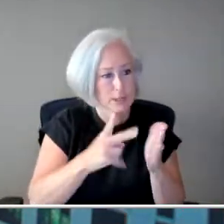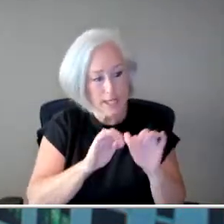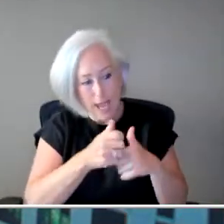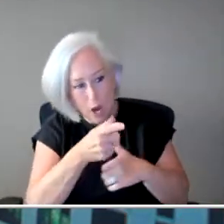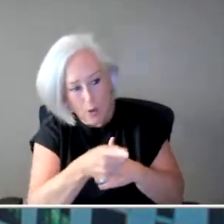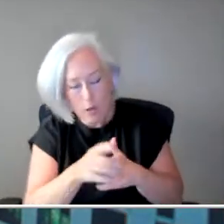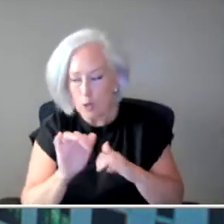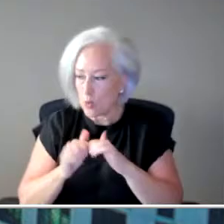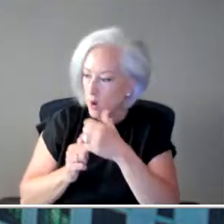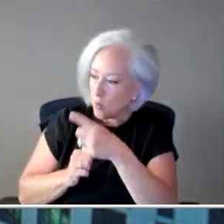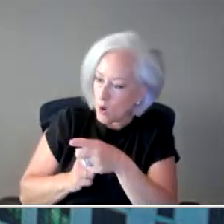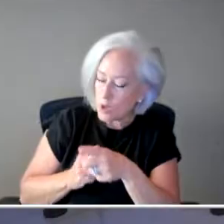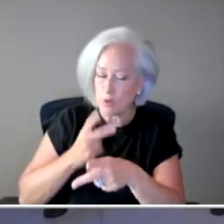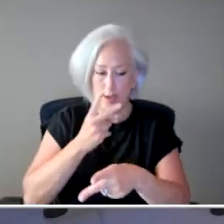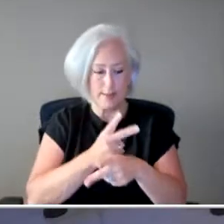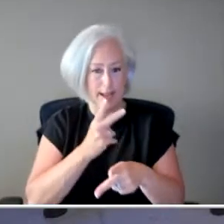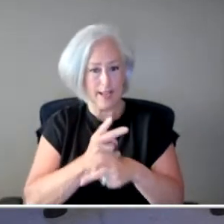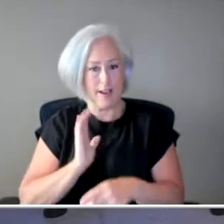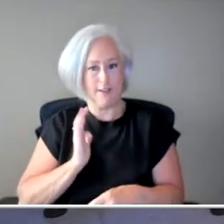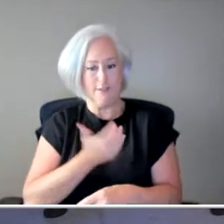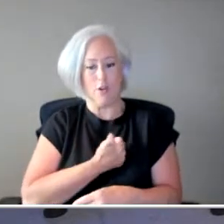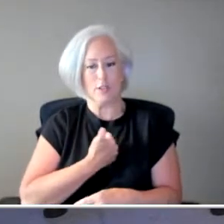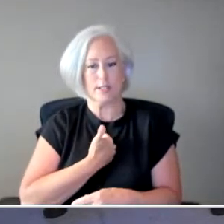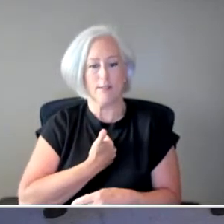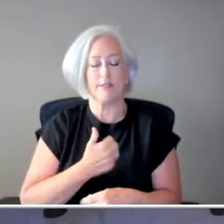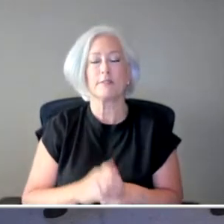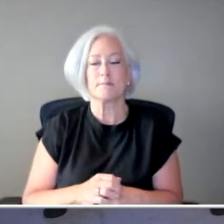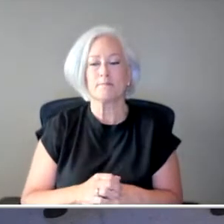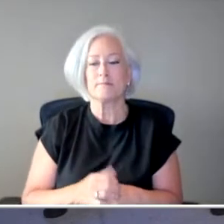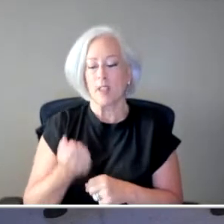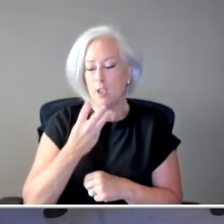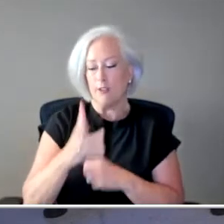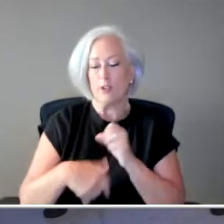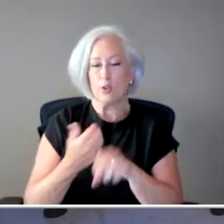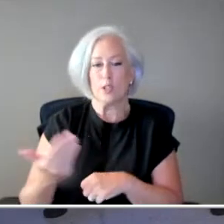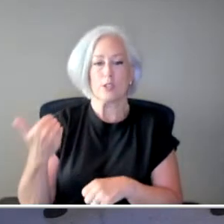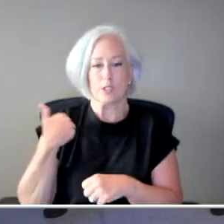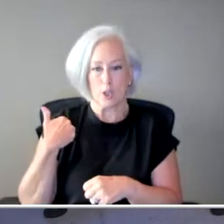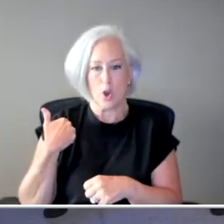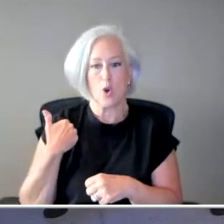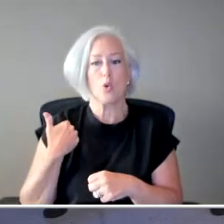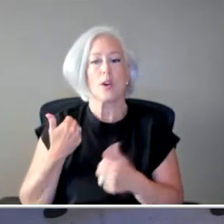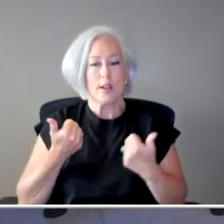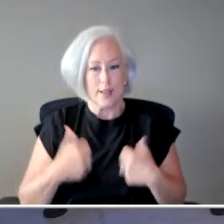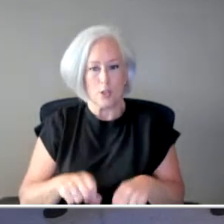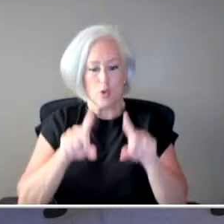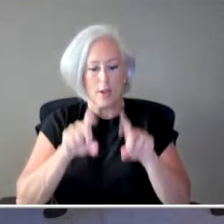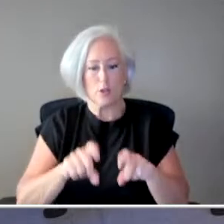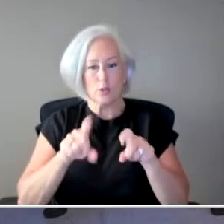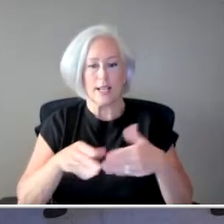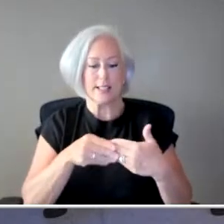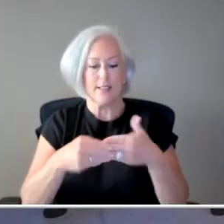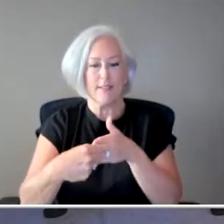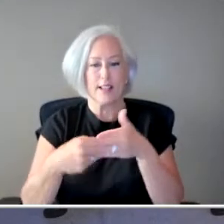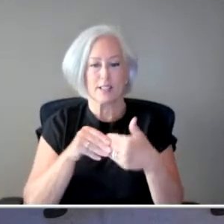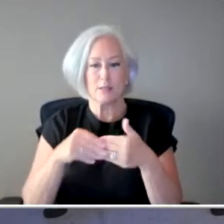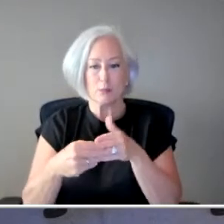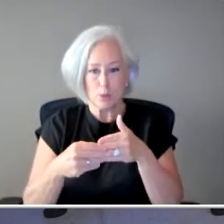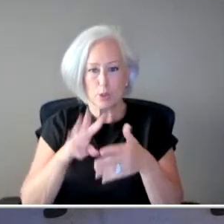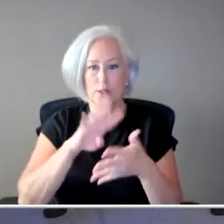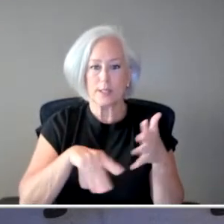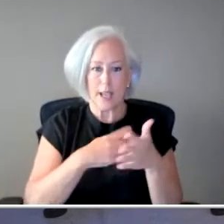care of our health and well-being. Makes sense. It makes sense. A few years ago, the health system started testing flexible schedules, not just 8 to 4, not just